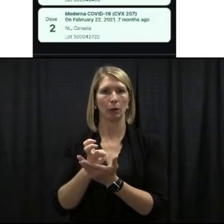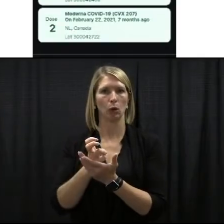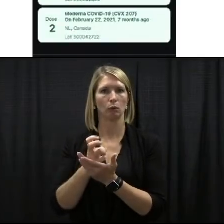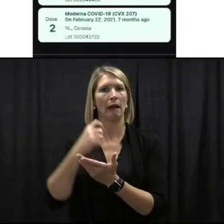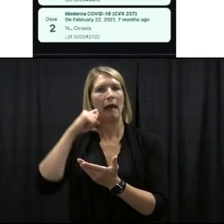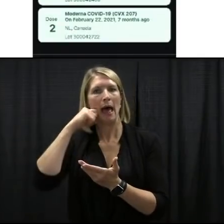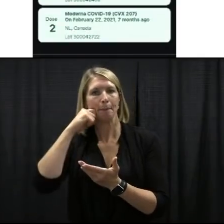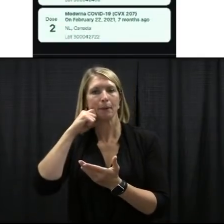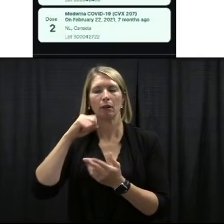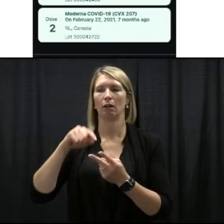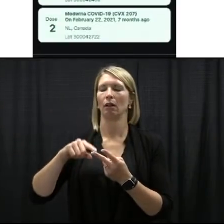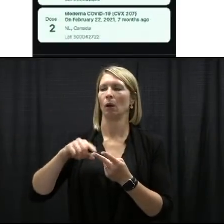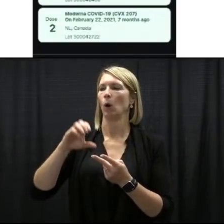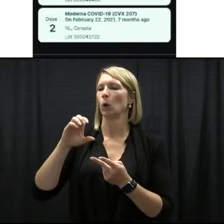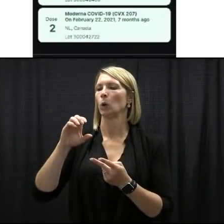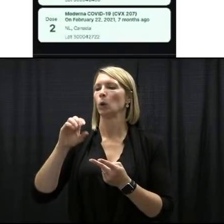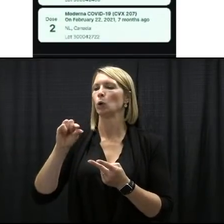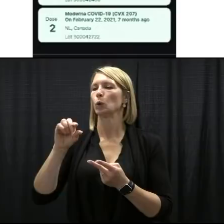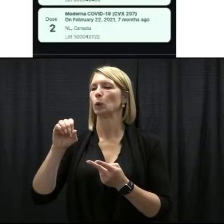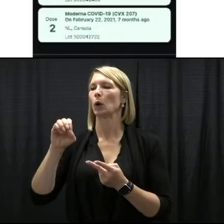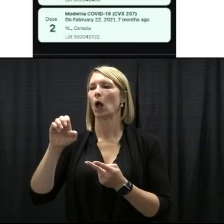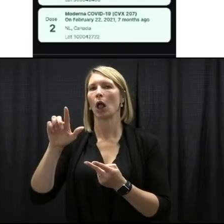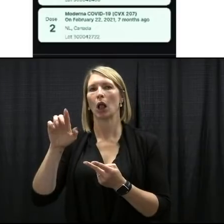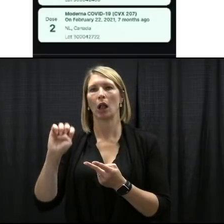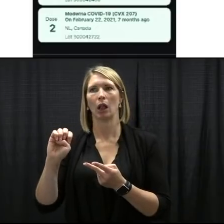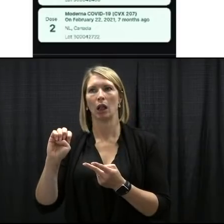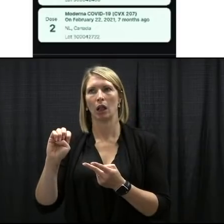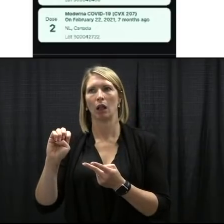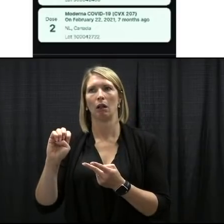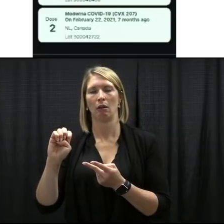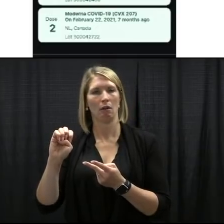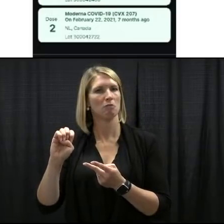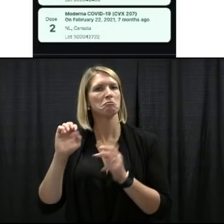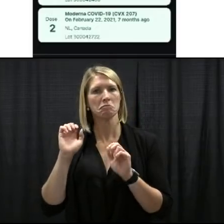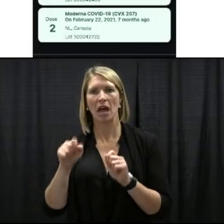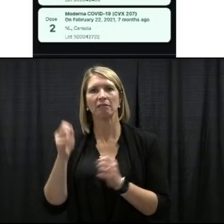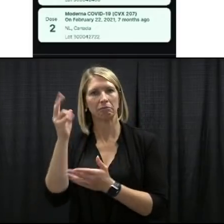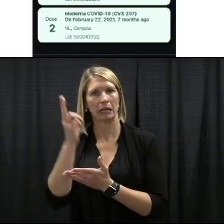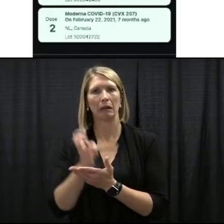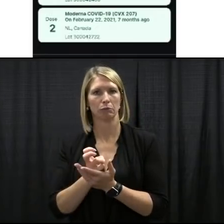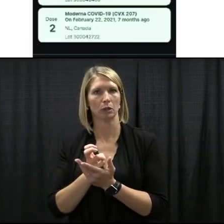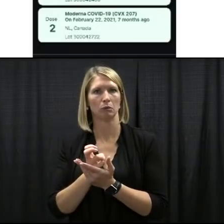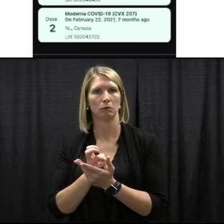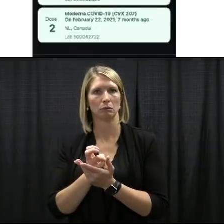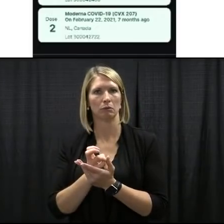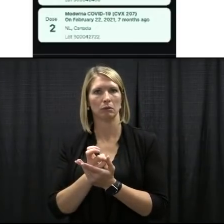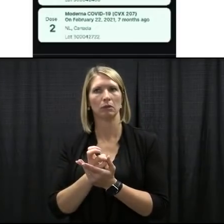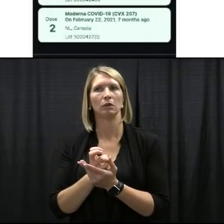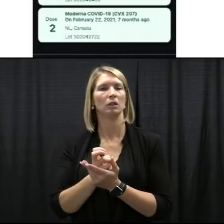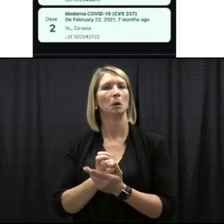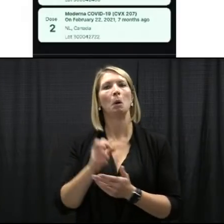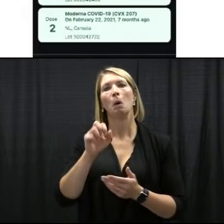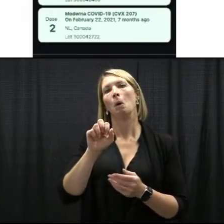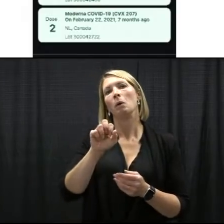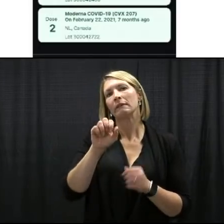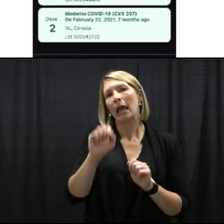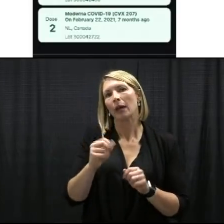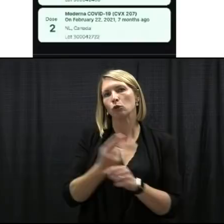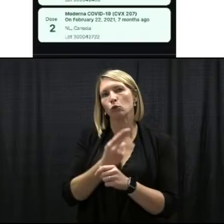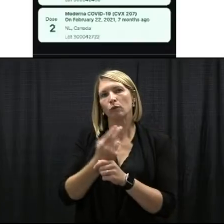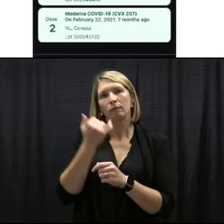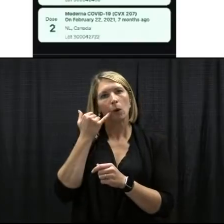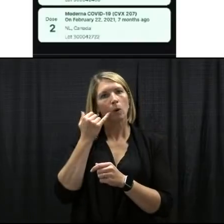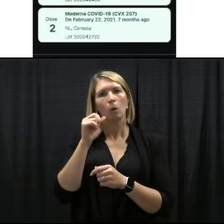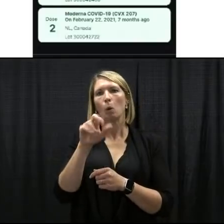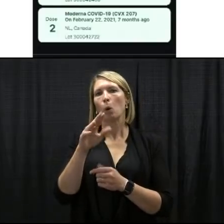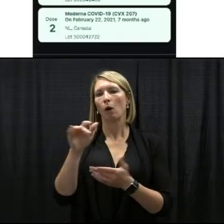of hover over either a paper QR code or one shown on a phone or on a tablet, for example. And then